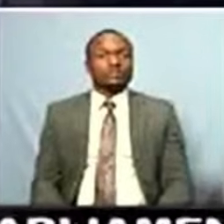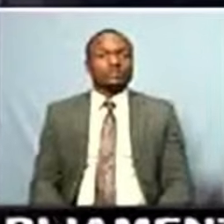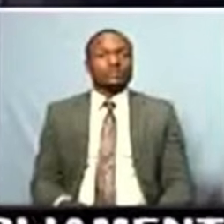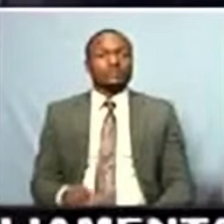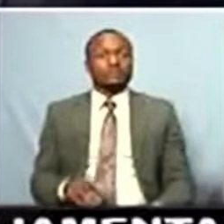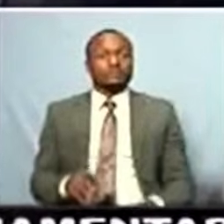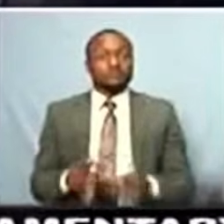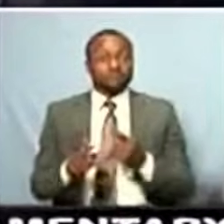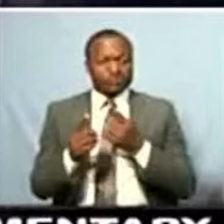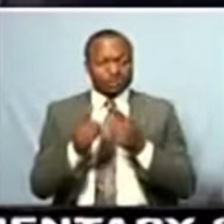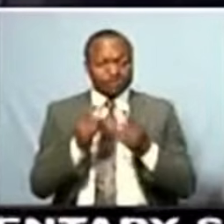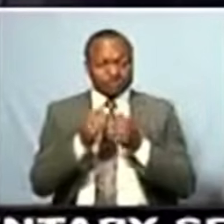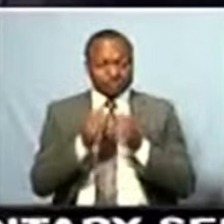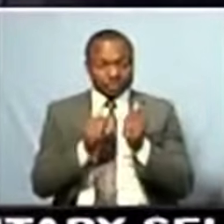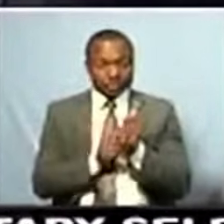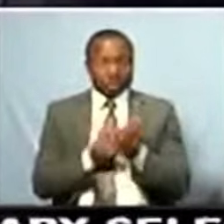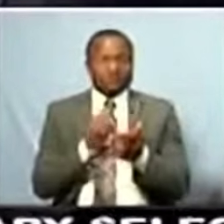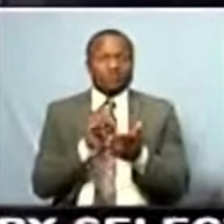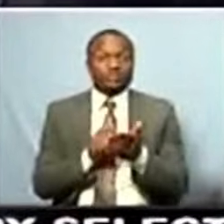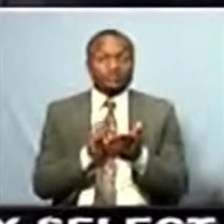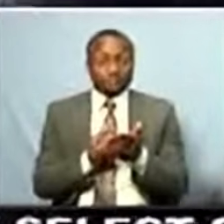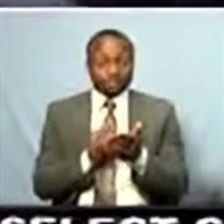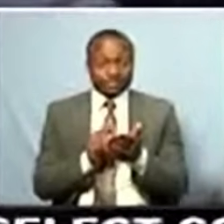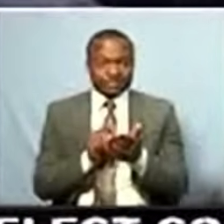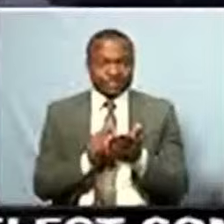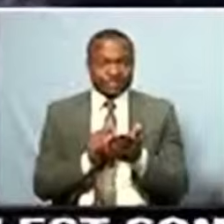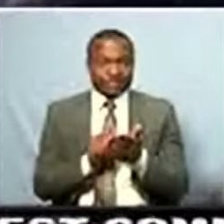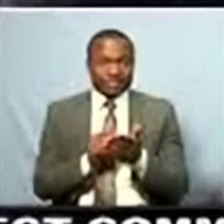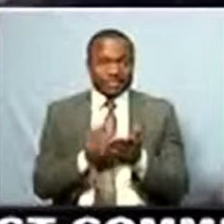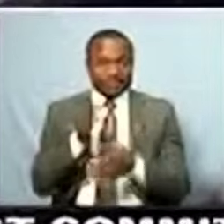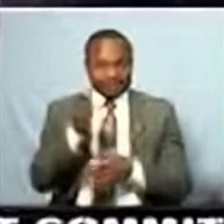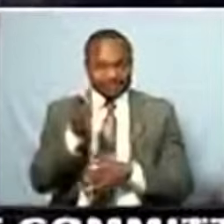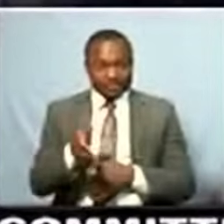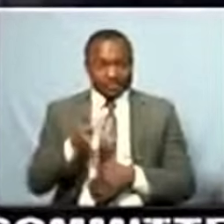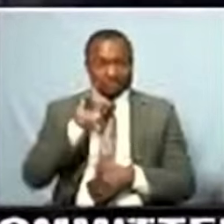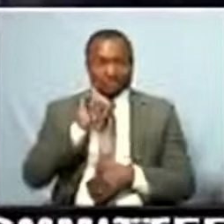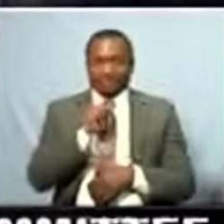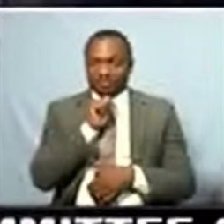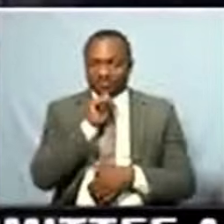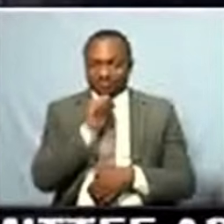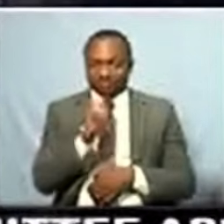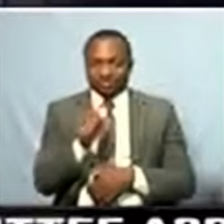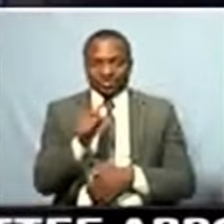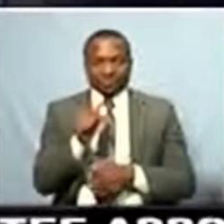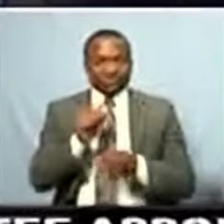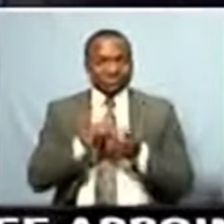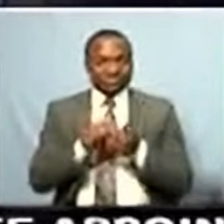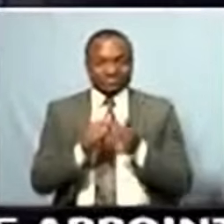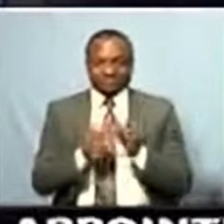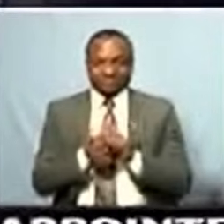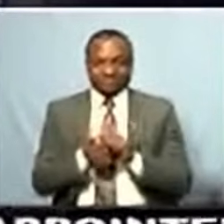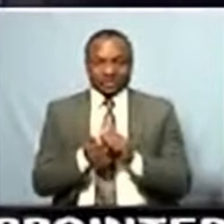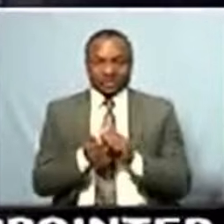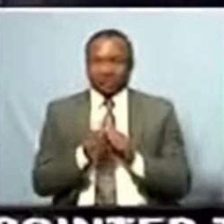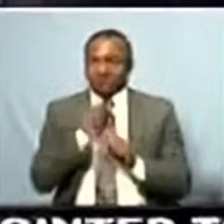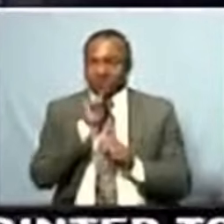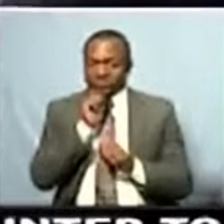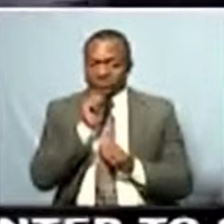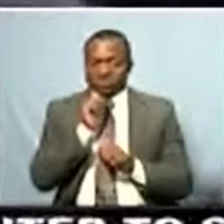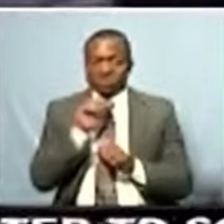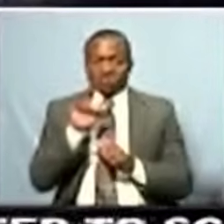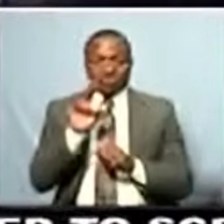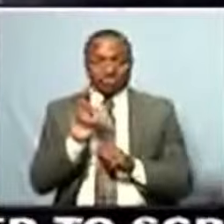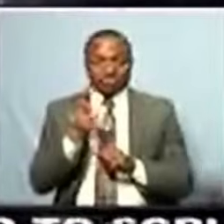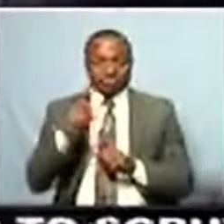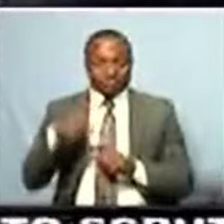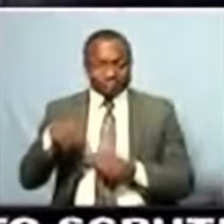emphasizes its supremacy to the fact that there shouldn't be ambiguity or inconsistency